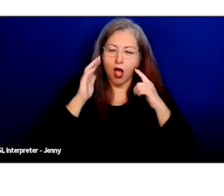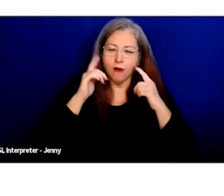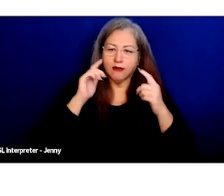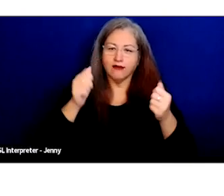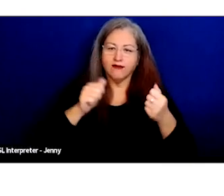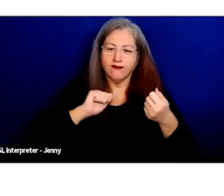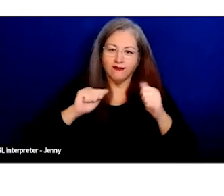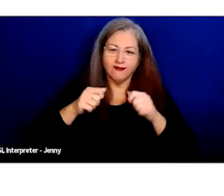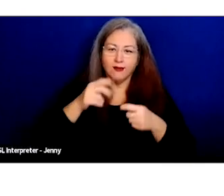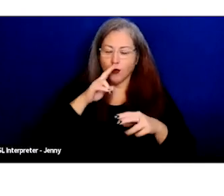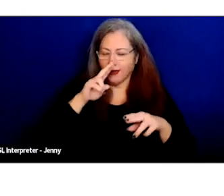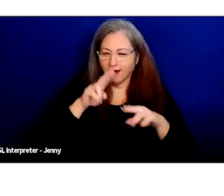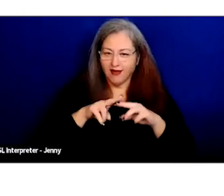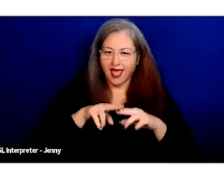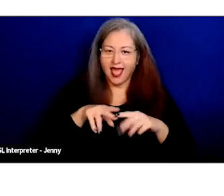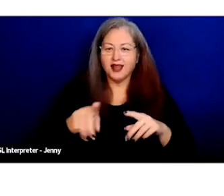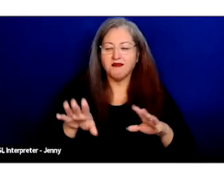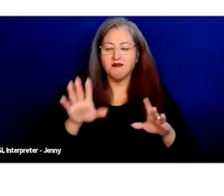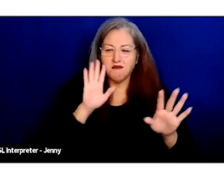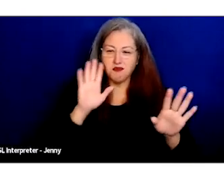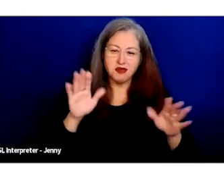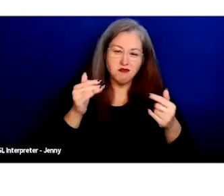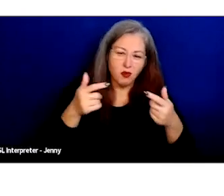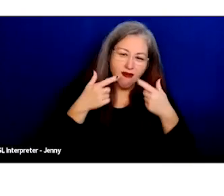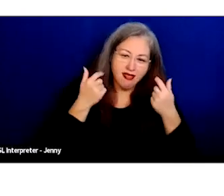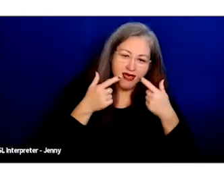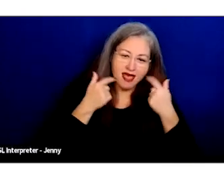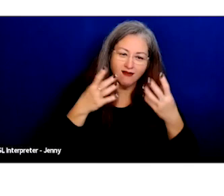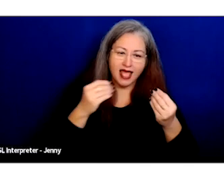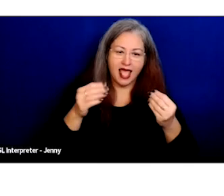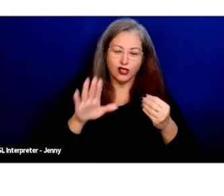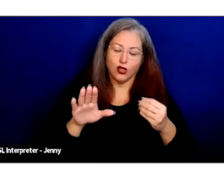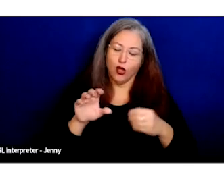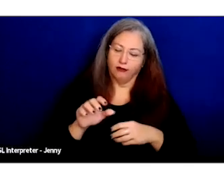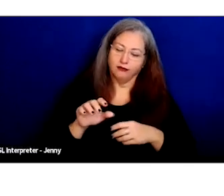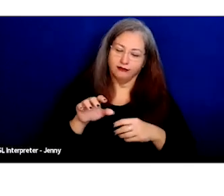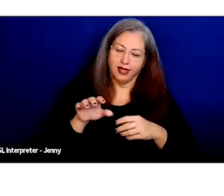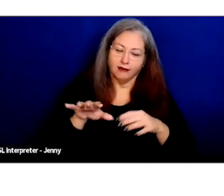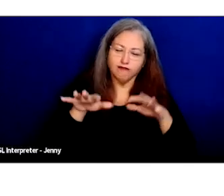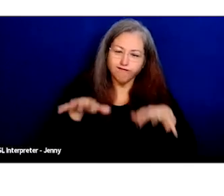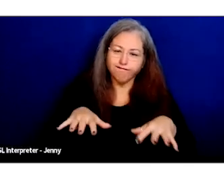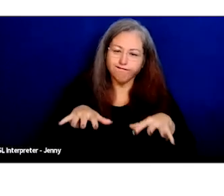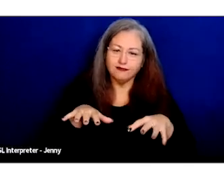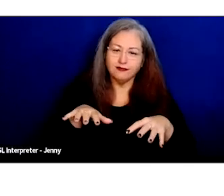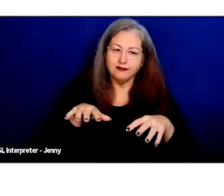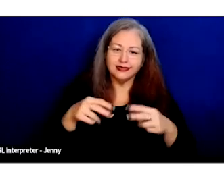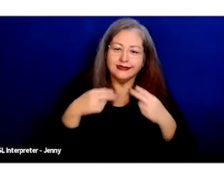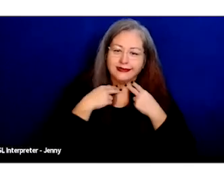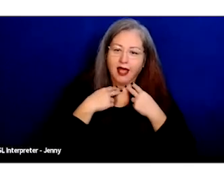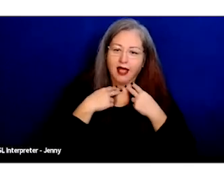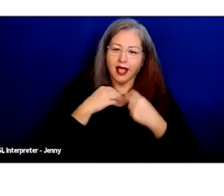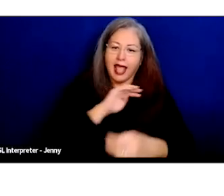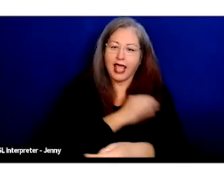going to have fun with it, and you're going to laugh, and we're going to move some of that stagnant energy and then ground in a meditation.